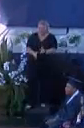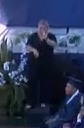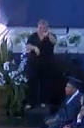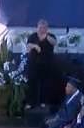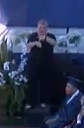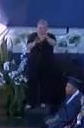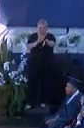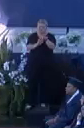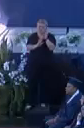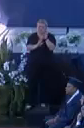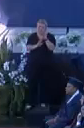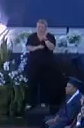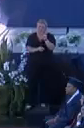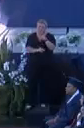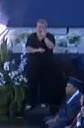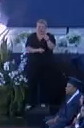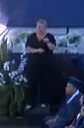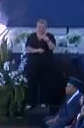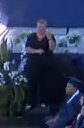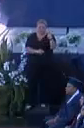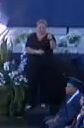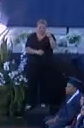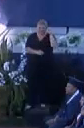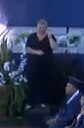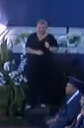Principal's Choice, Navy Blue and Silver.